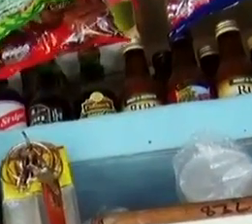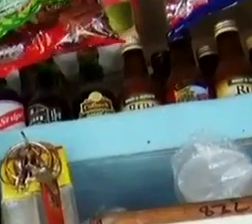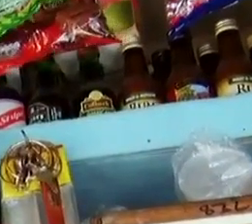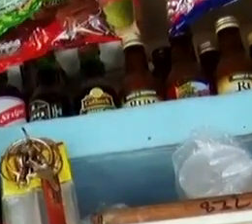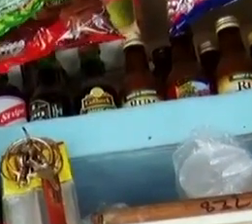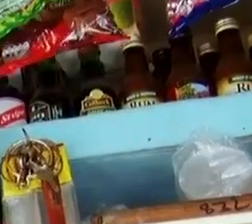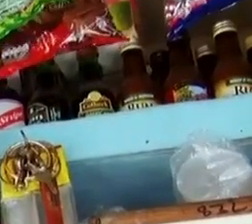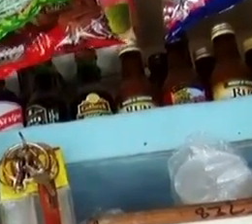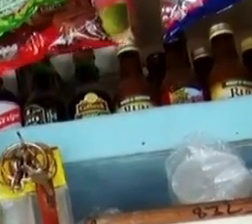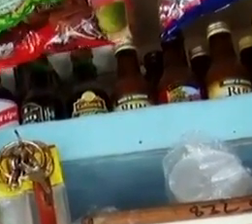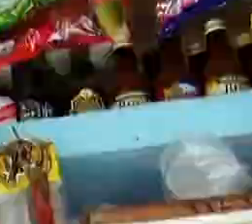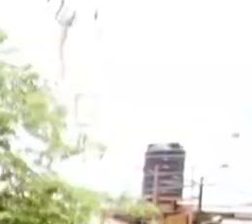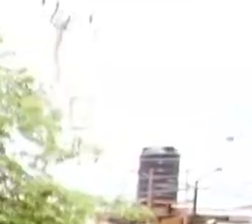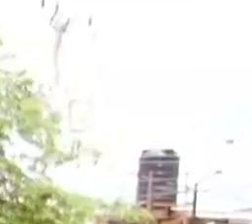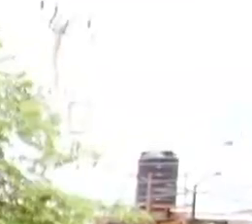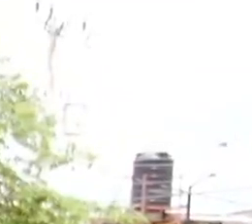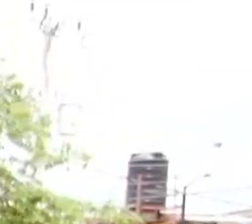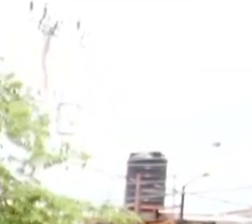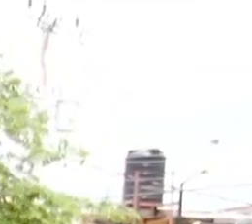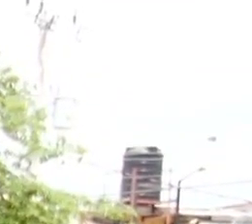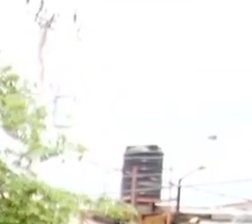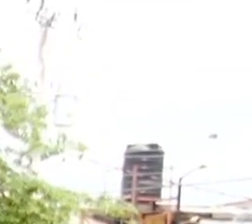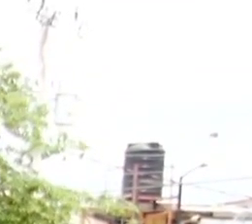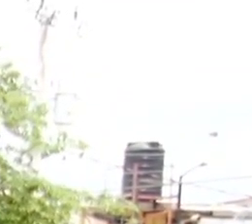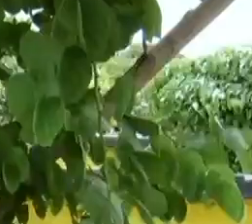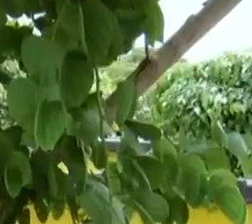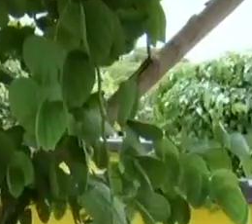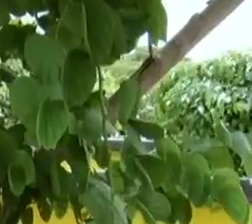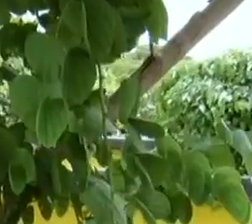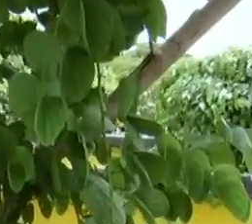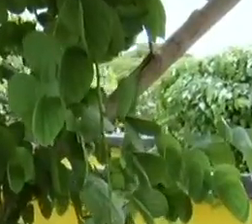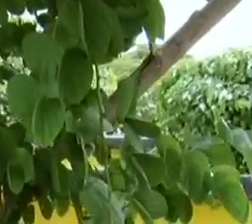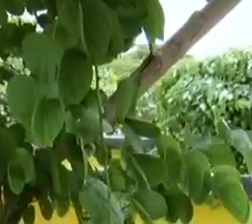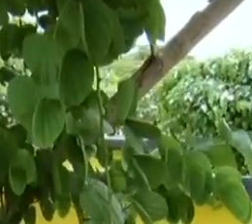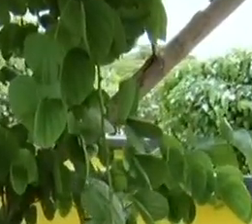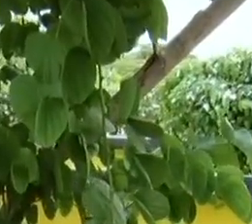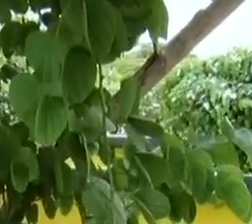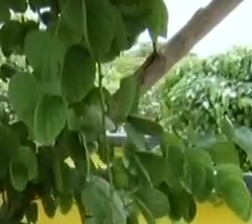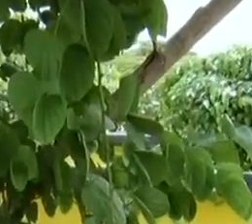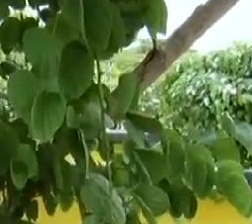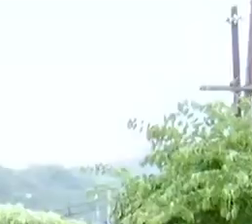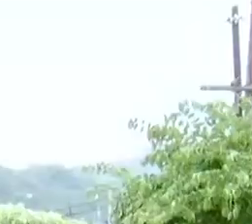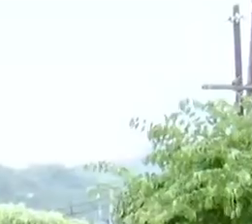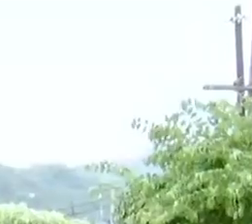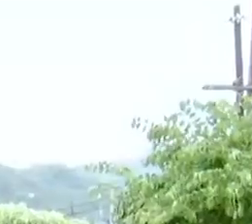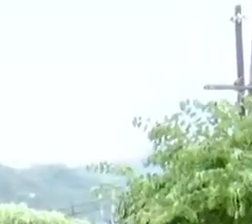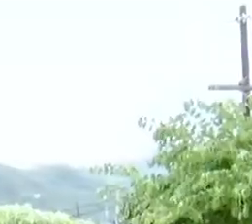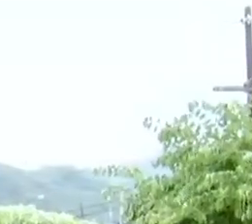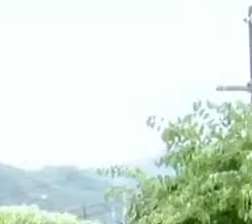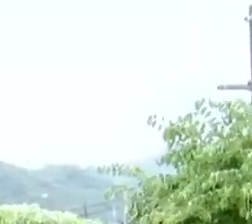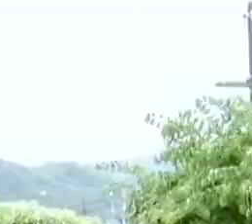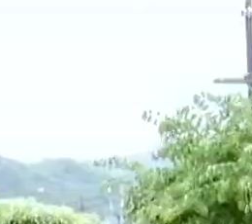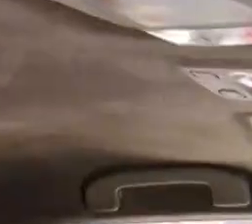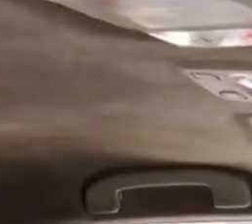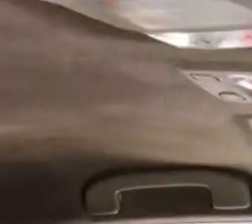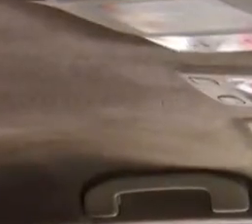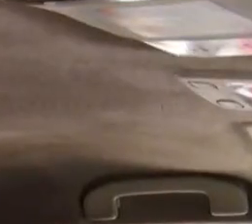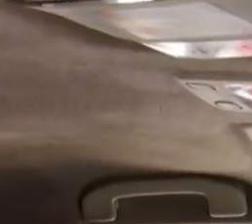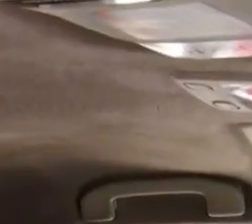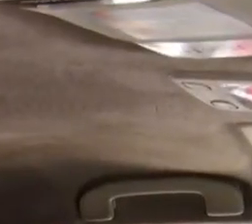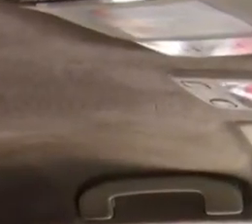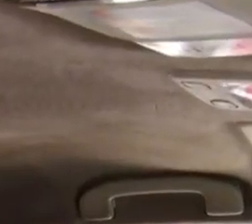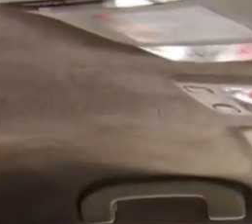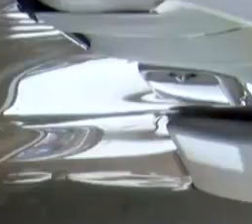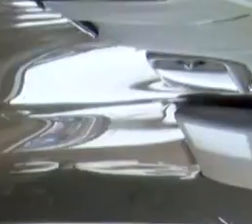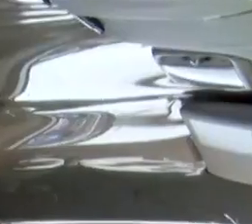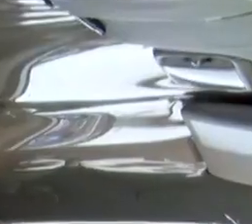Make your voice count. Make your voice count. Make your voice count. Make your voice count. Make your